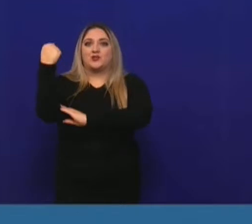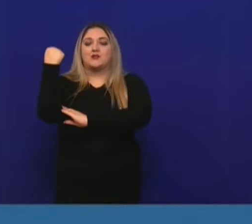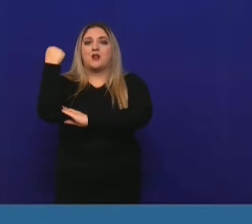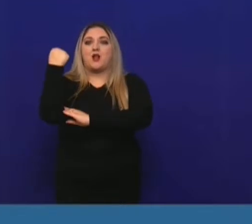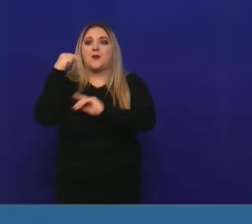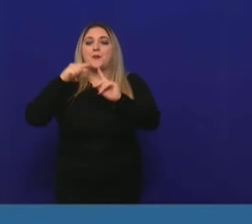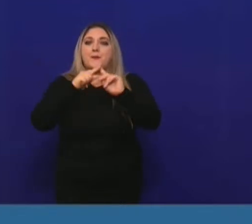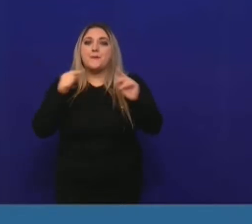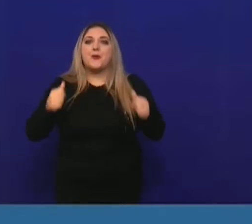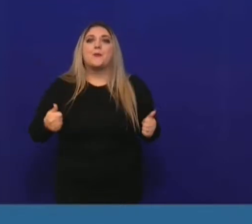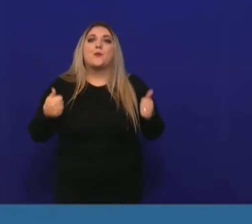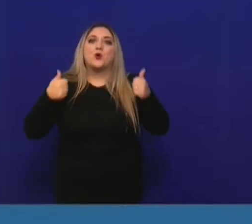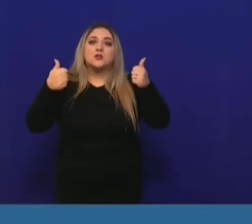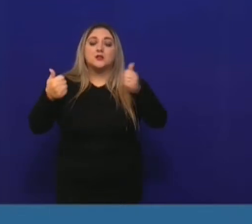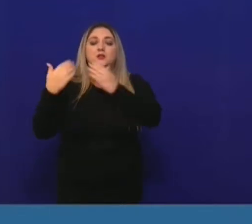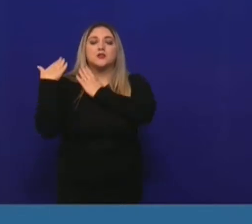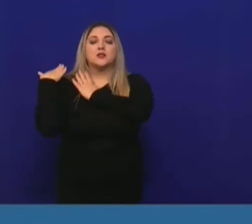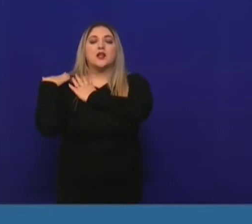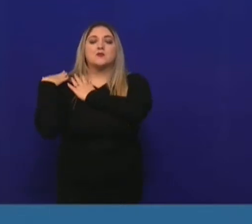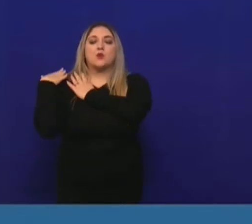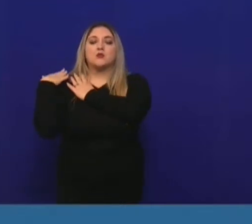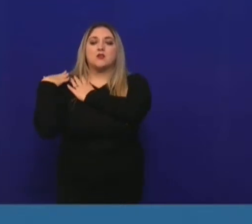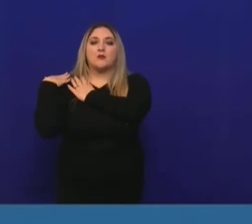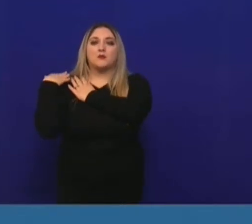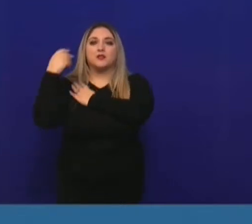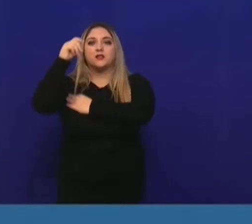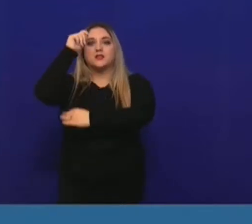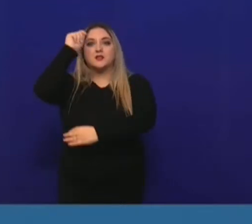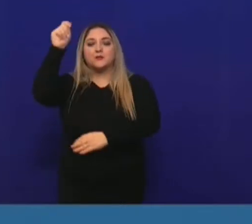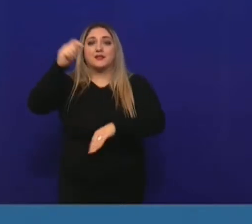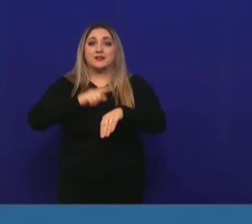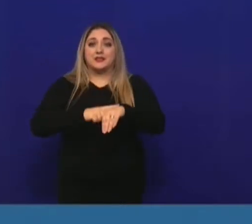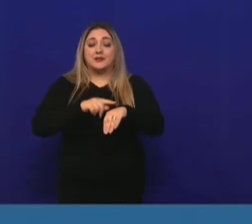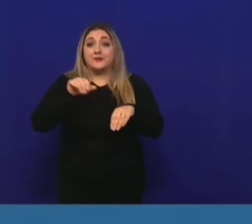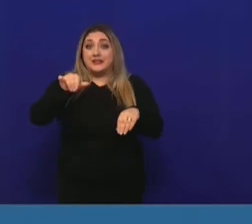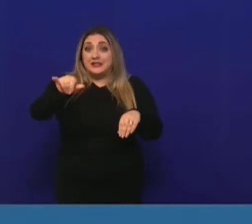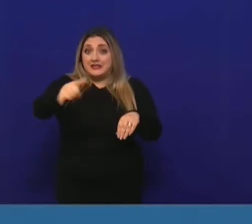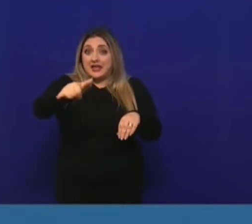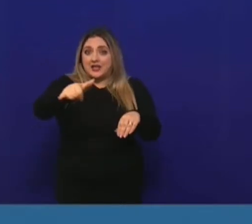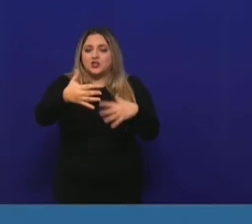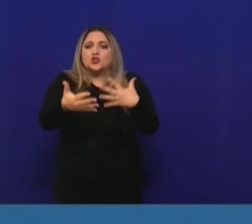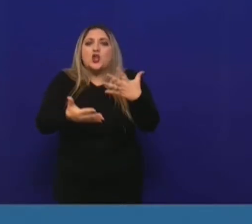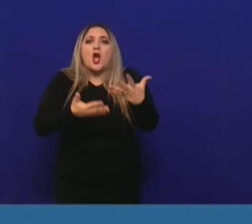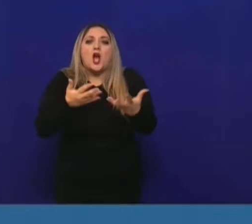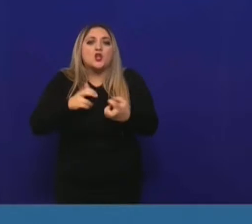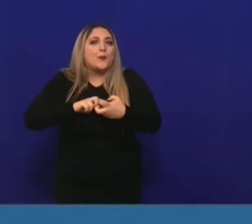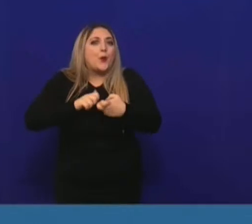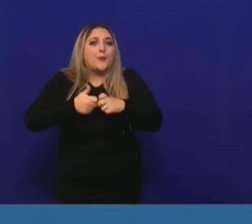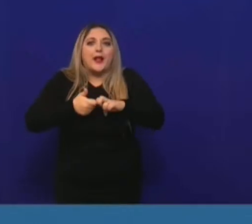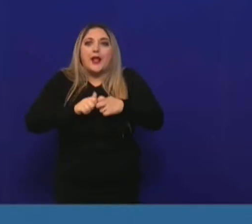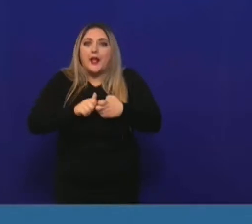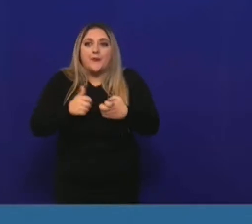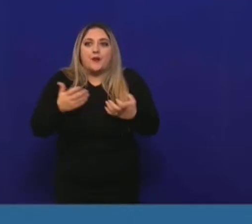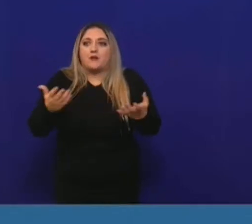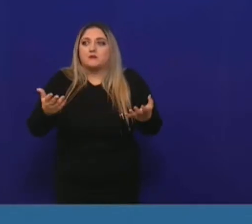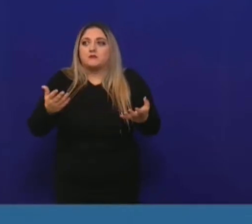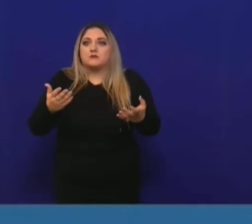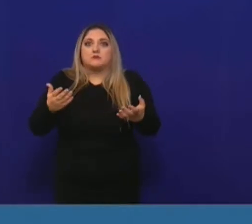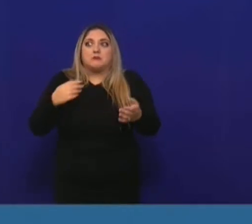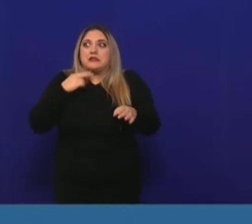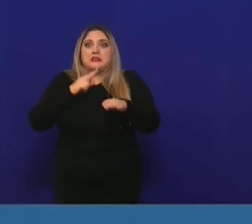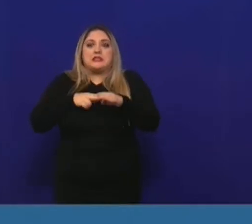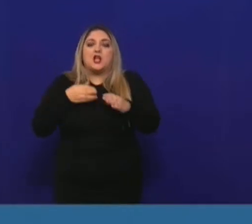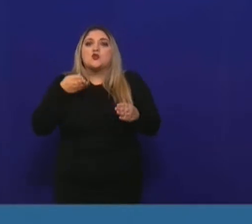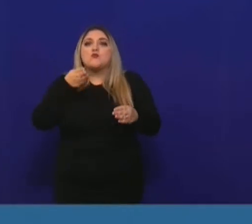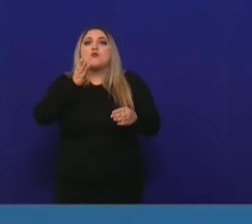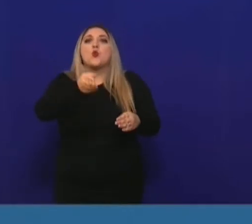li nkunu responsabbli u nżommu dawk il-ħinijiet. Jekk għal xi raġuni forsi m'għandekx min iwaslek jew inkella